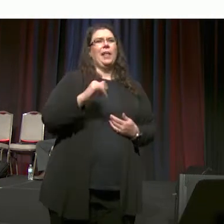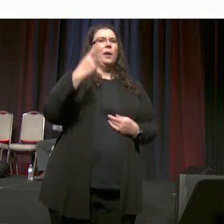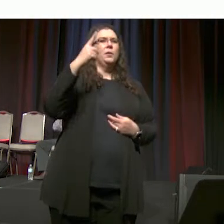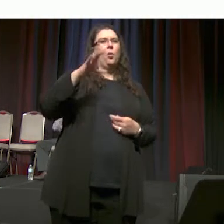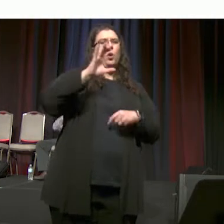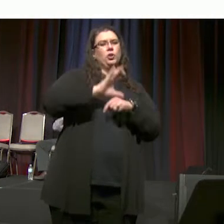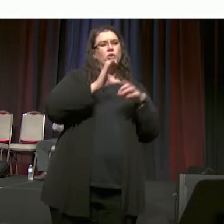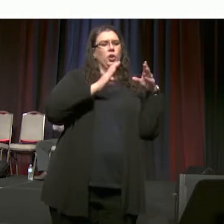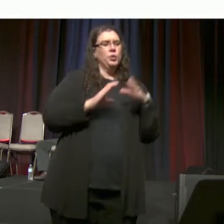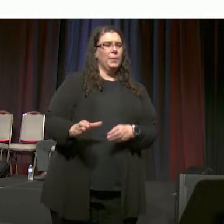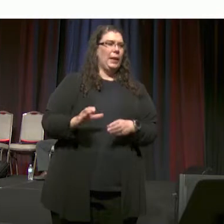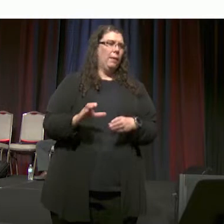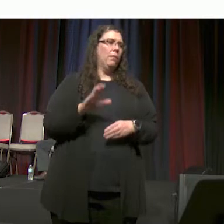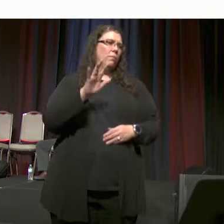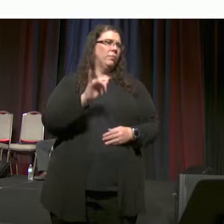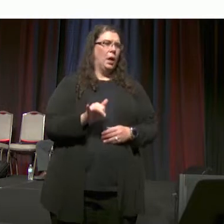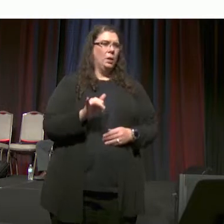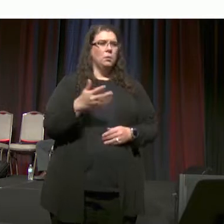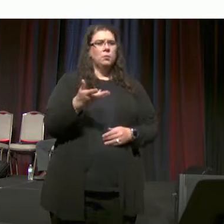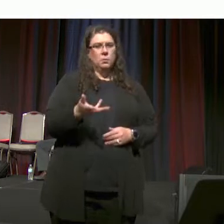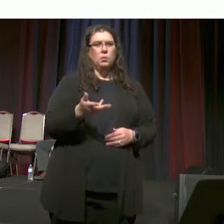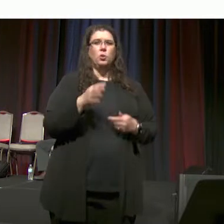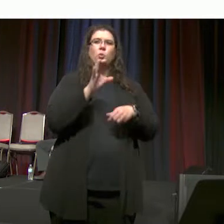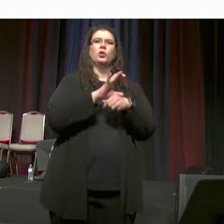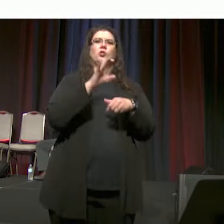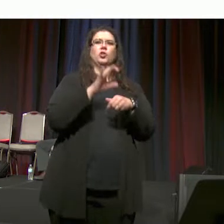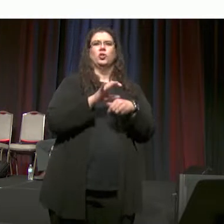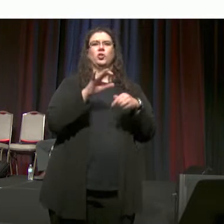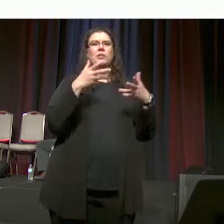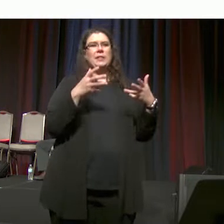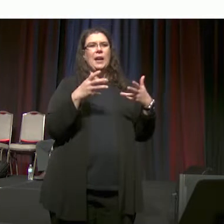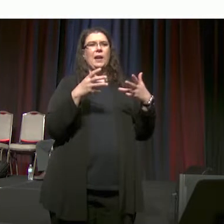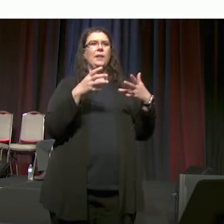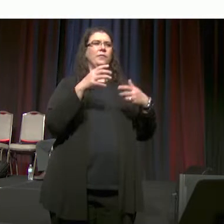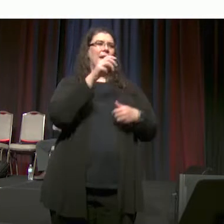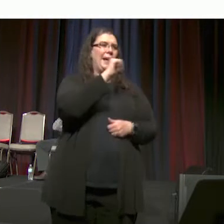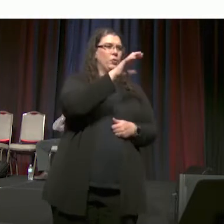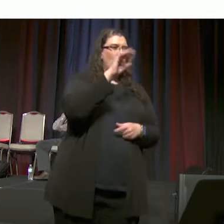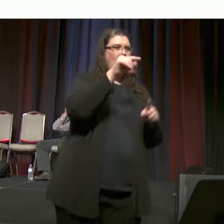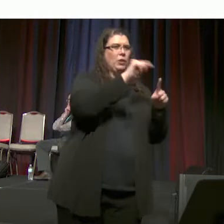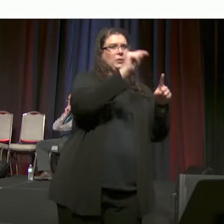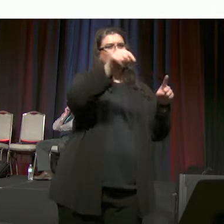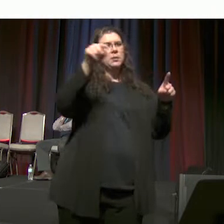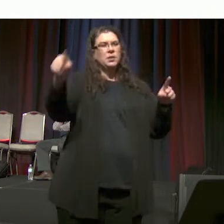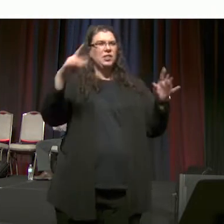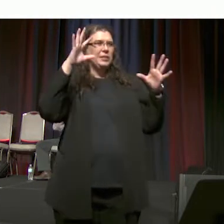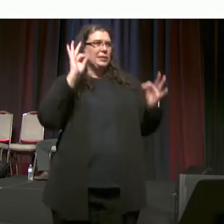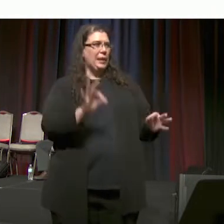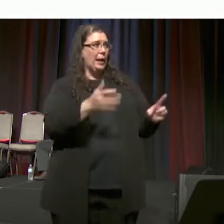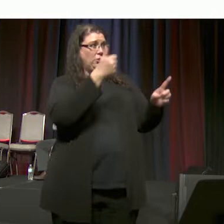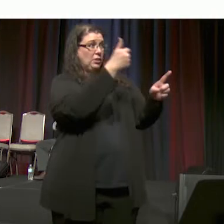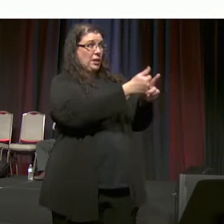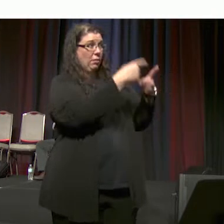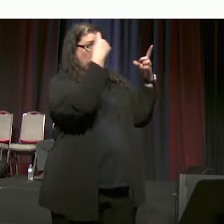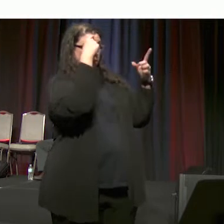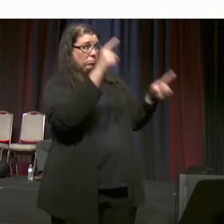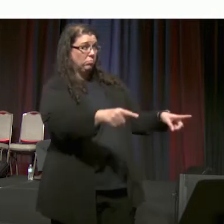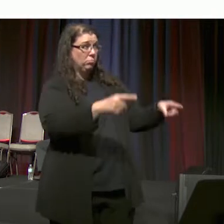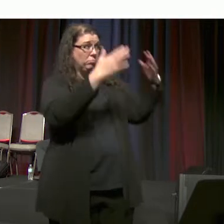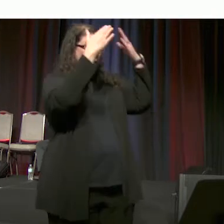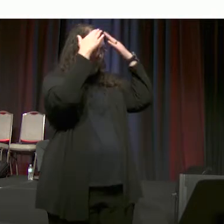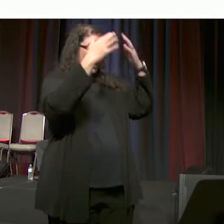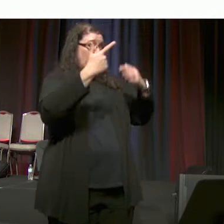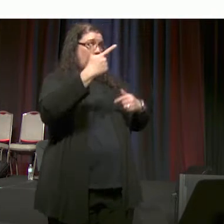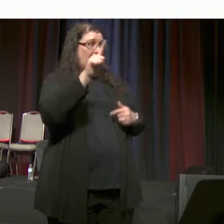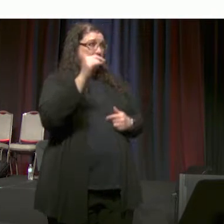Plan, where churches and conferences would decide themselves if they'll ordain gay persons and